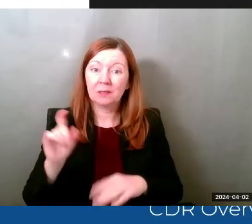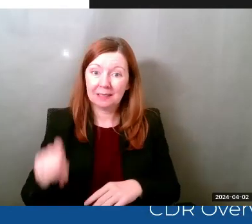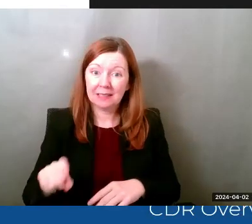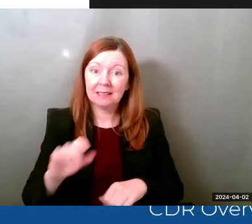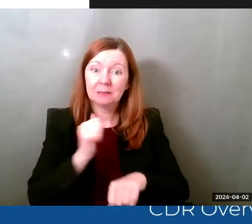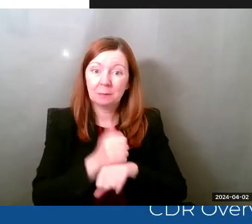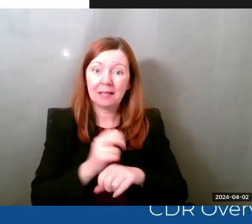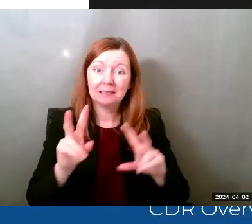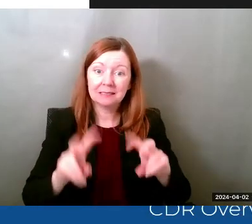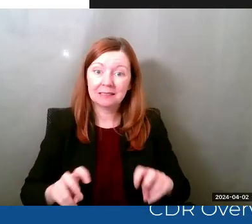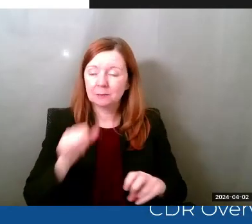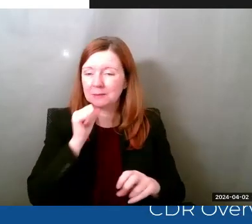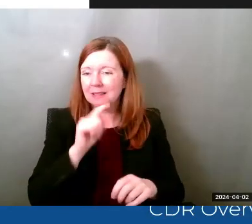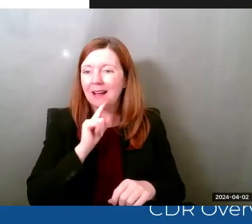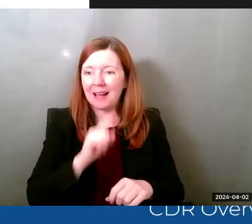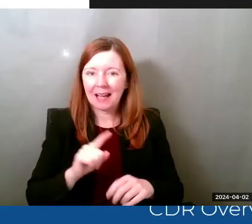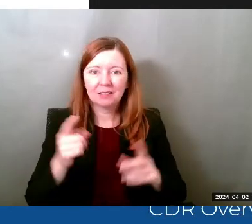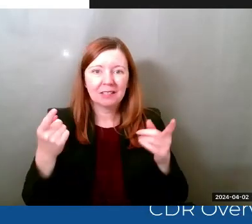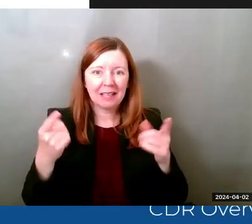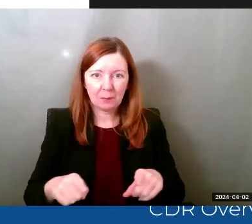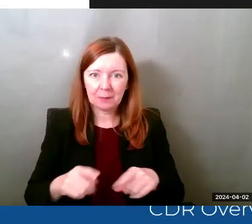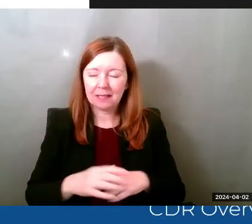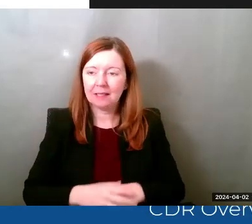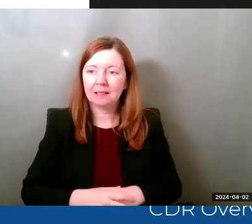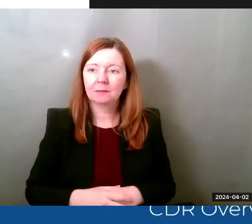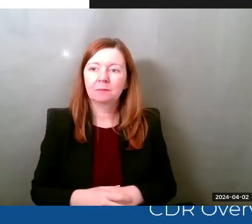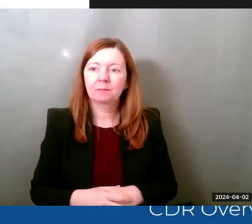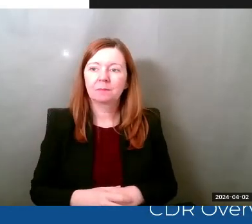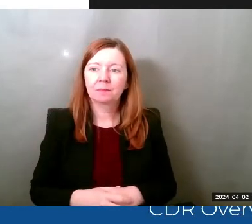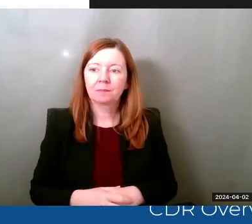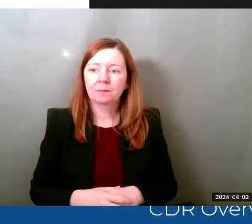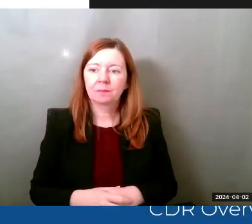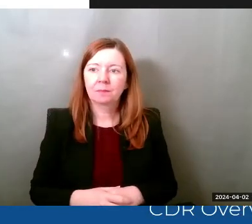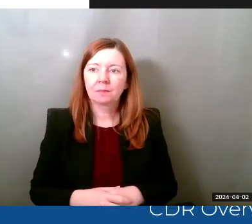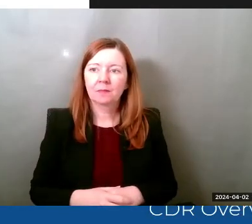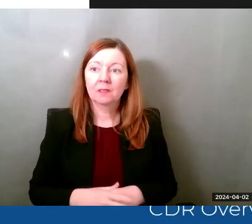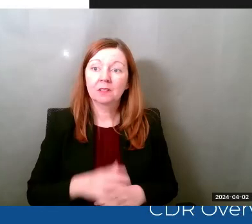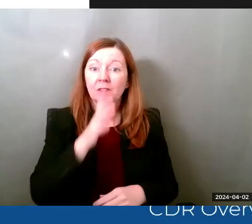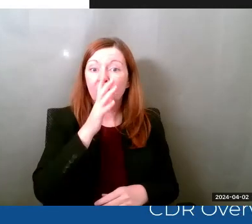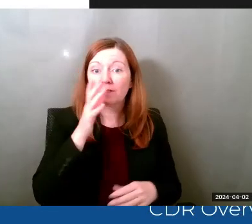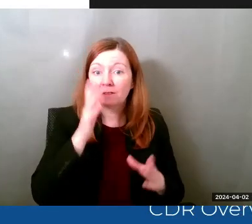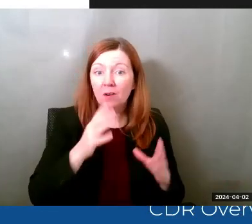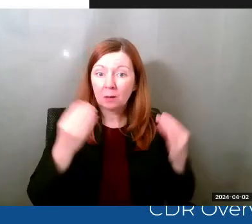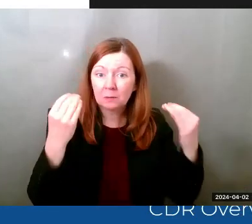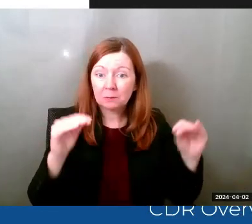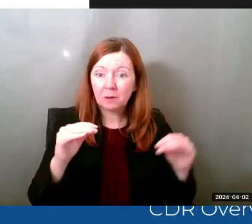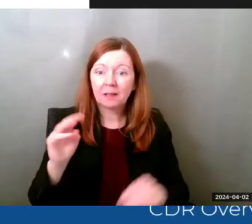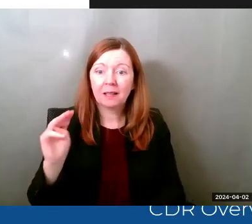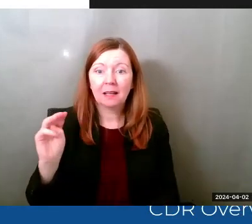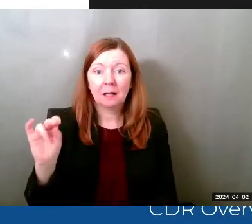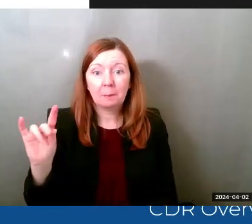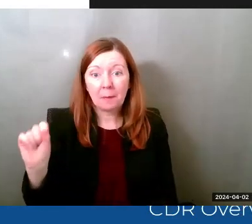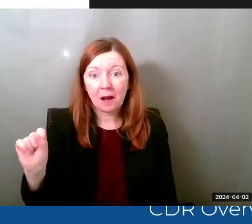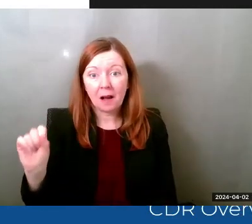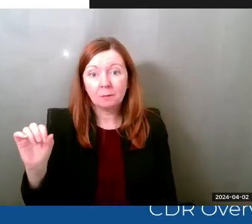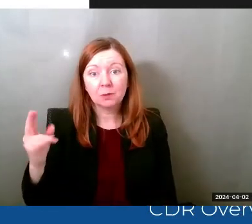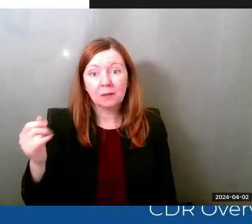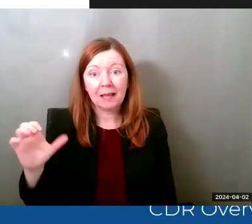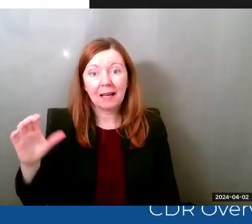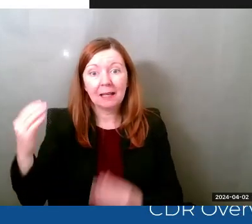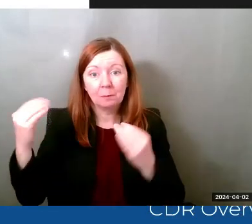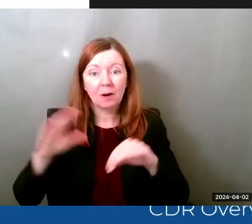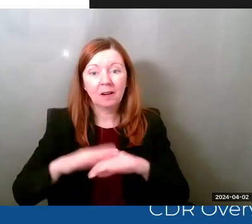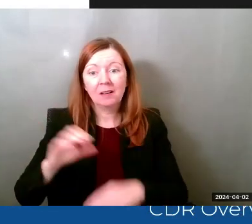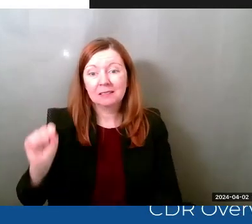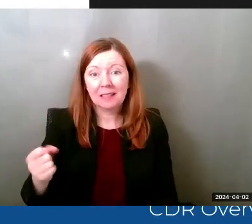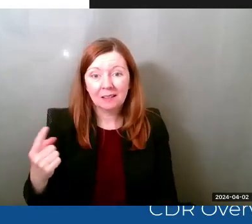needs-based assessment isn't actually being done. There's a farmer's market at Mom's Organic Market on South 11th Street, an